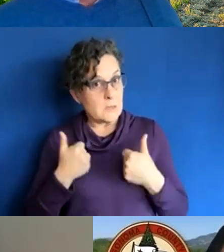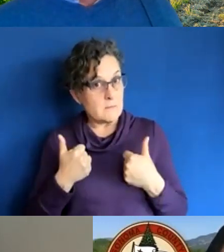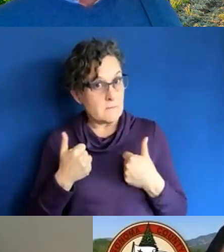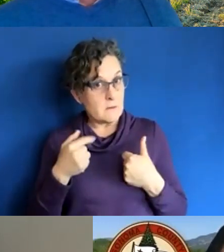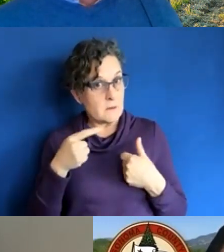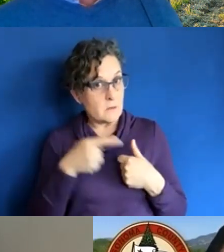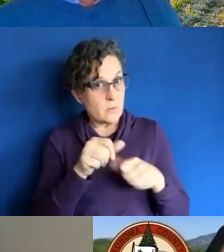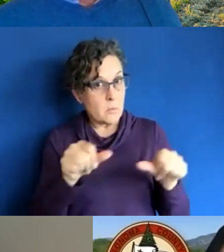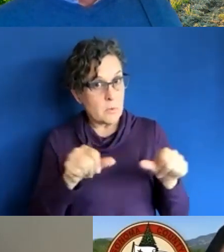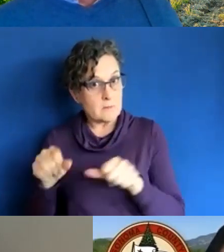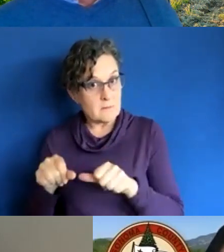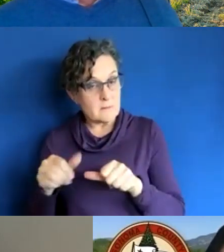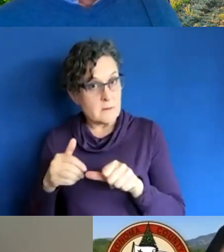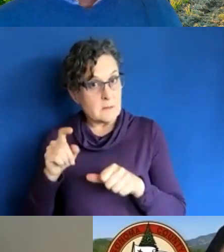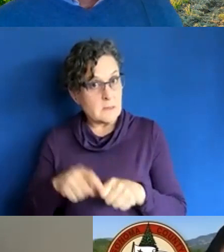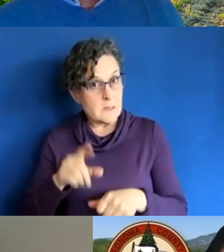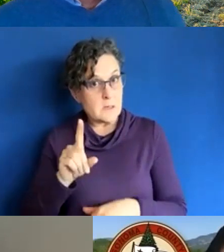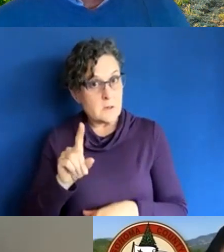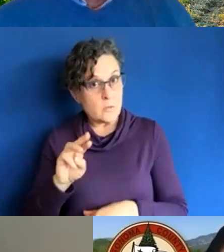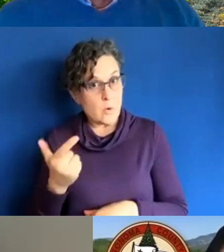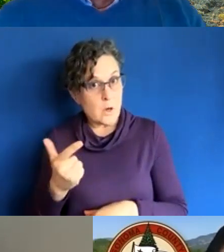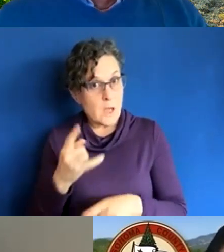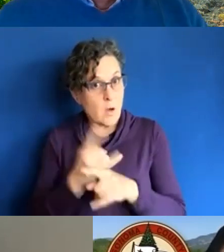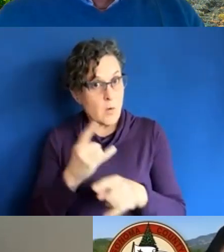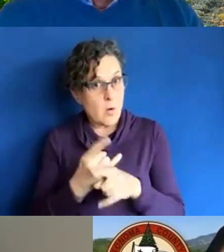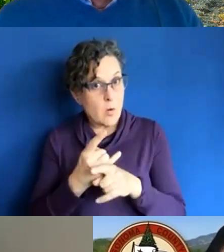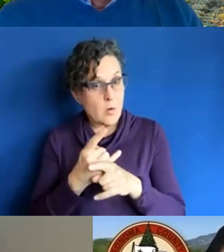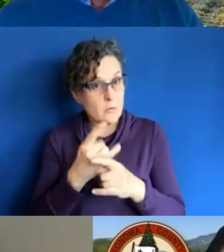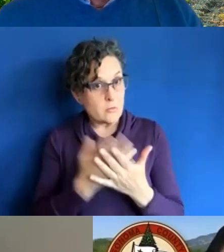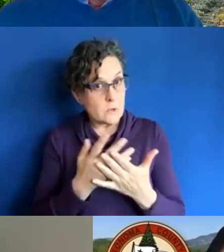will children be allowed in the compound as well?